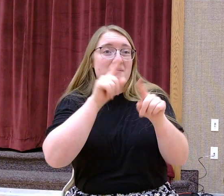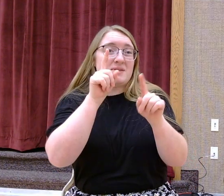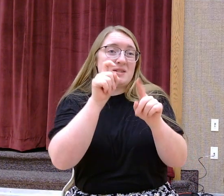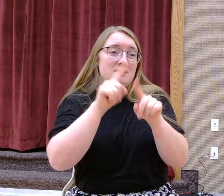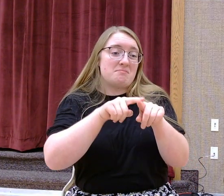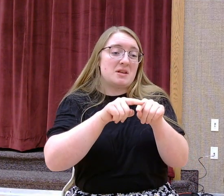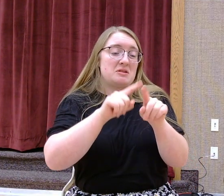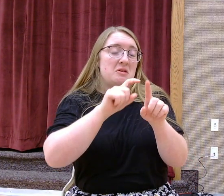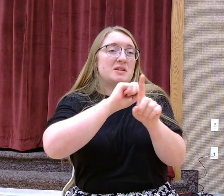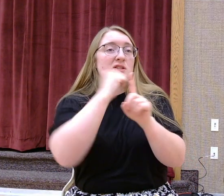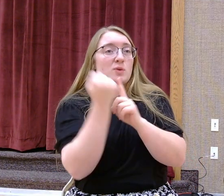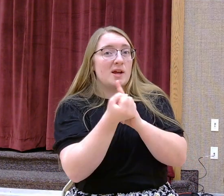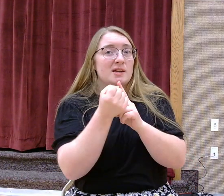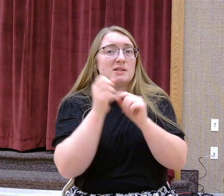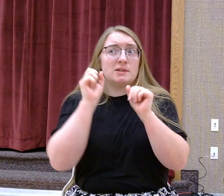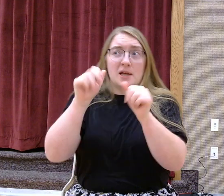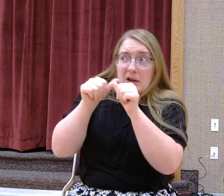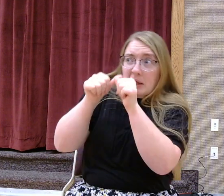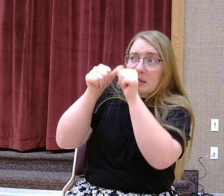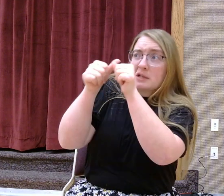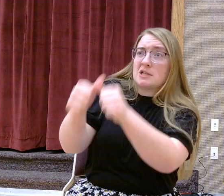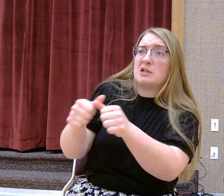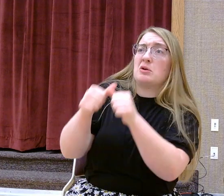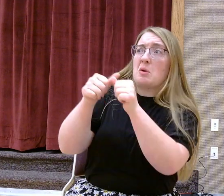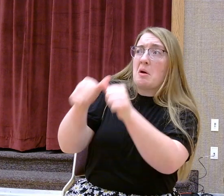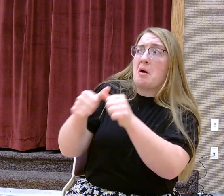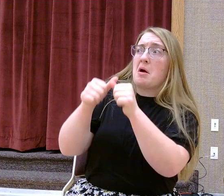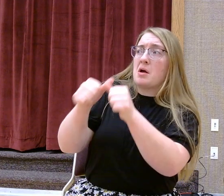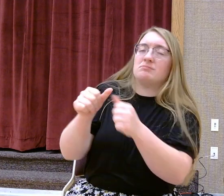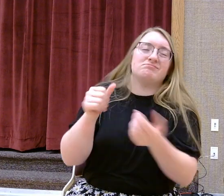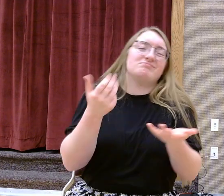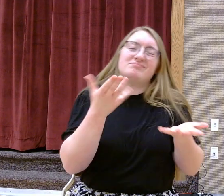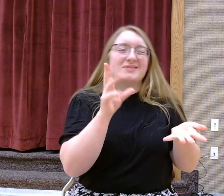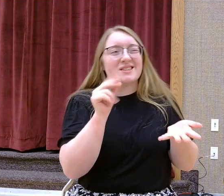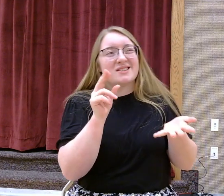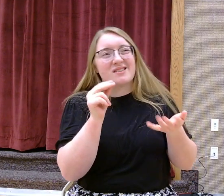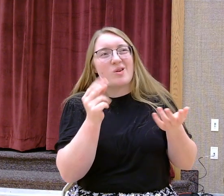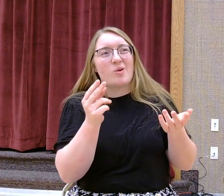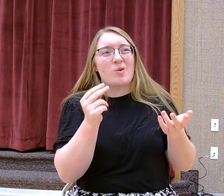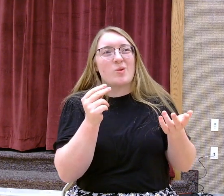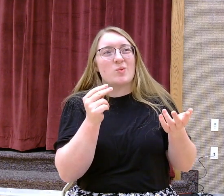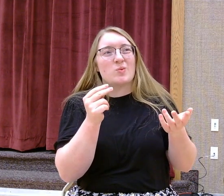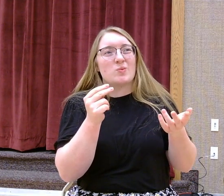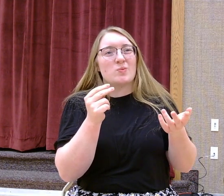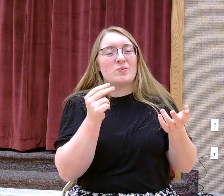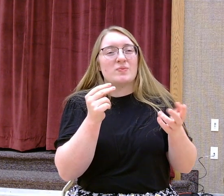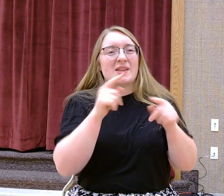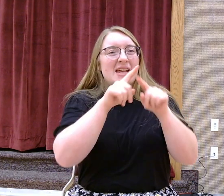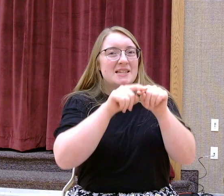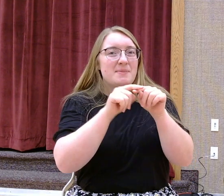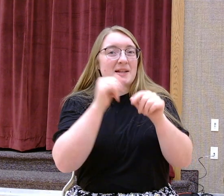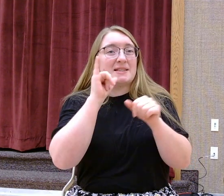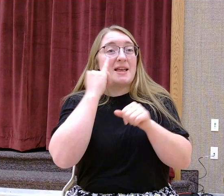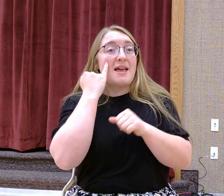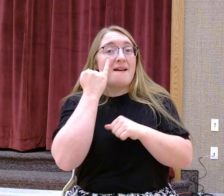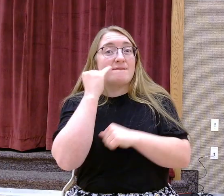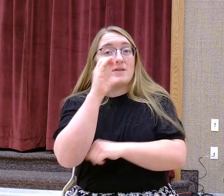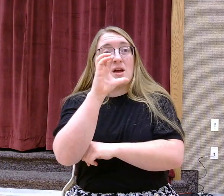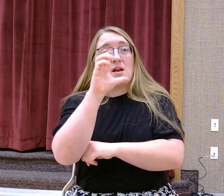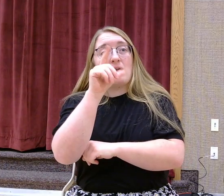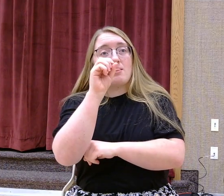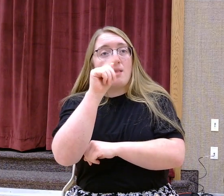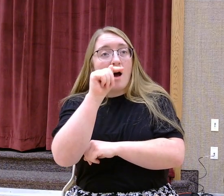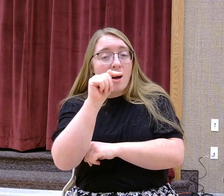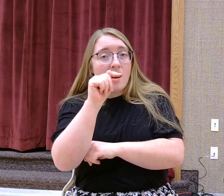can be ongoing. It can be ongoing. Typically, no. A stroke, it depends. If it's a clot, it